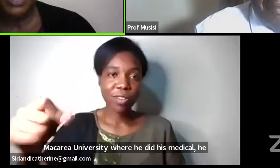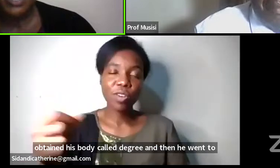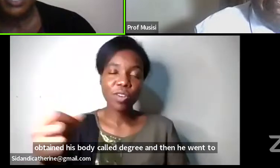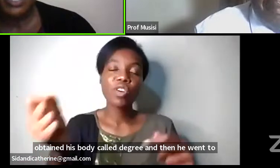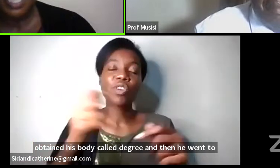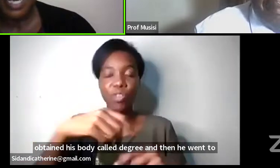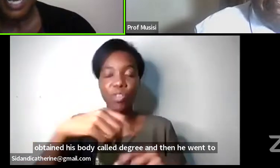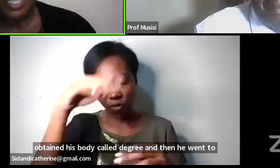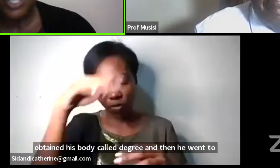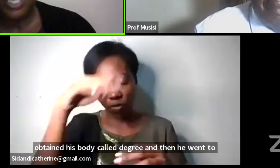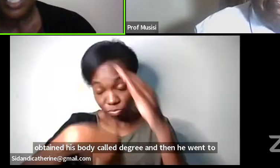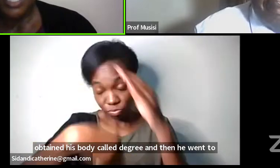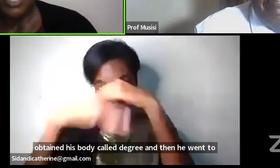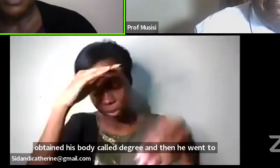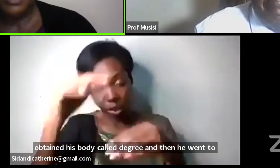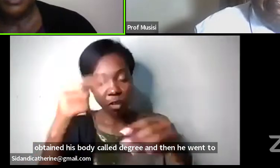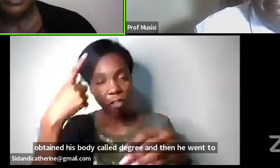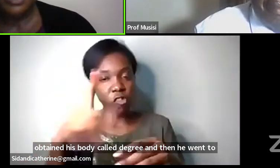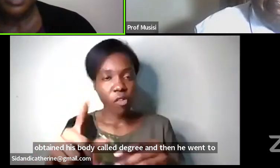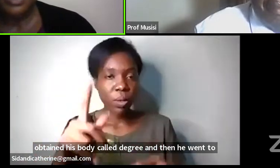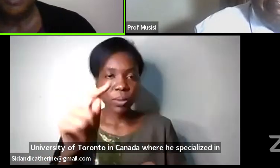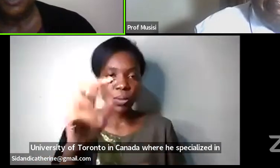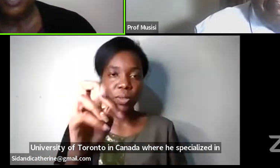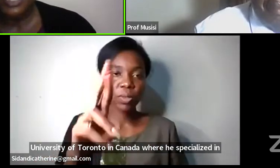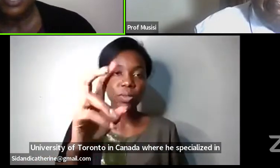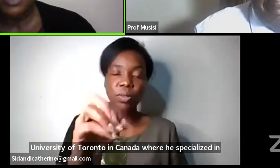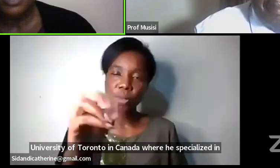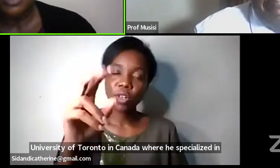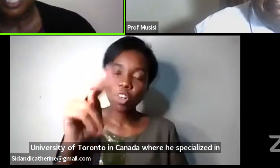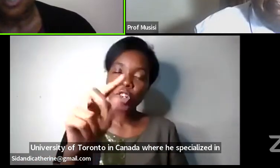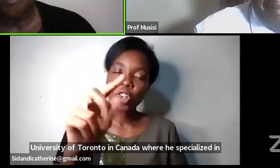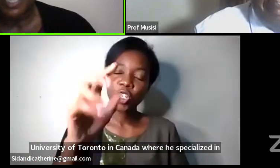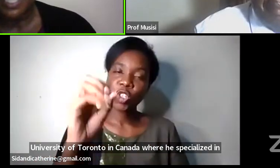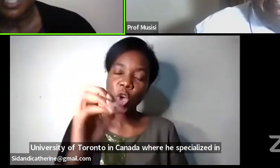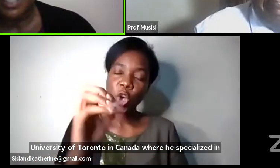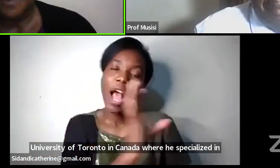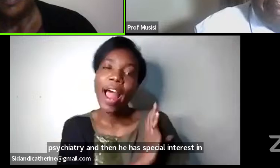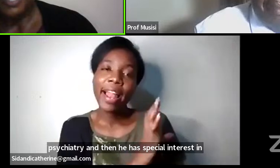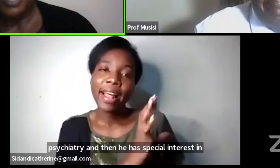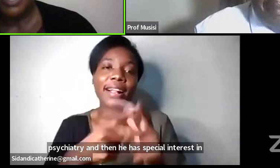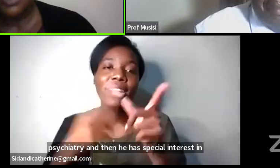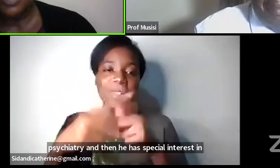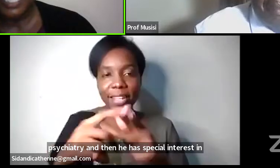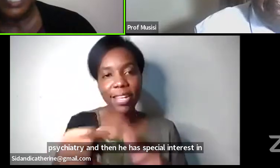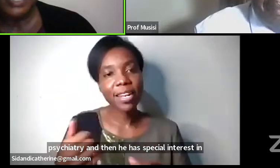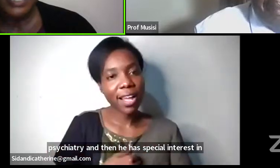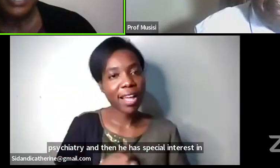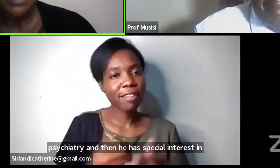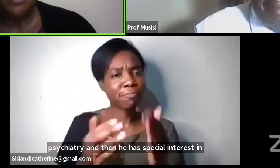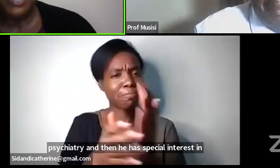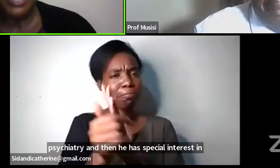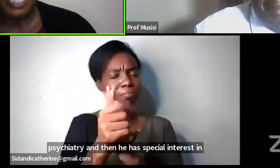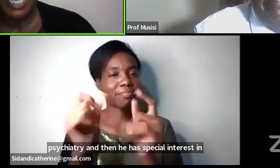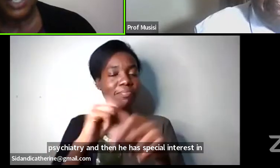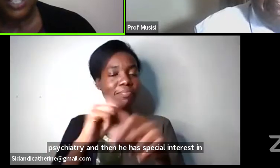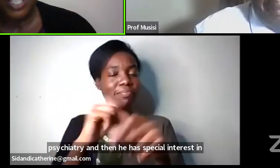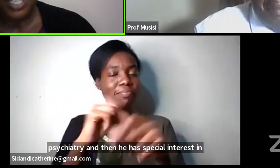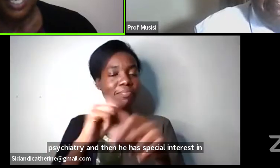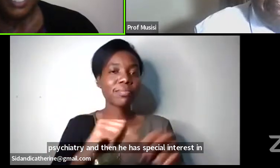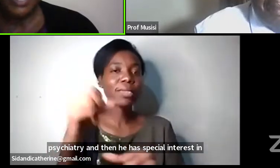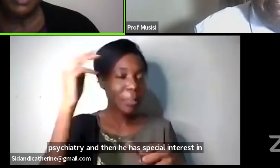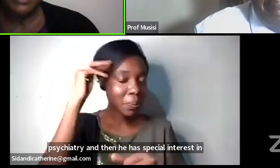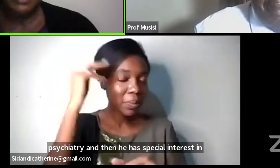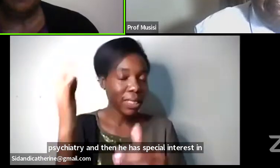specialized in psychiatry, and then he has special interest in psychomatics. liaison and intensive care